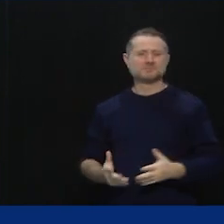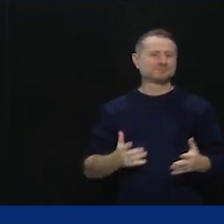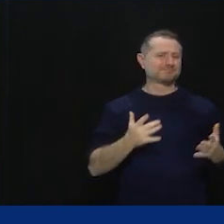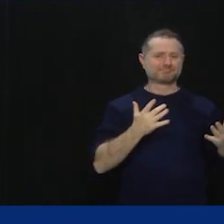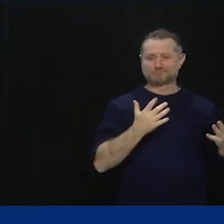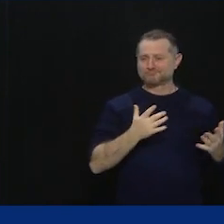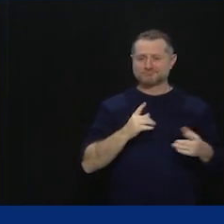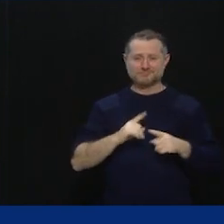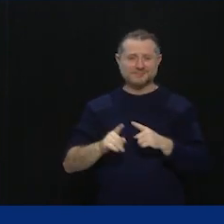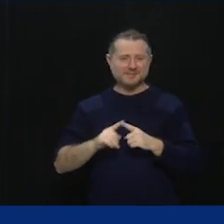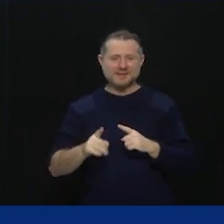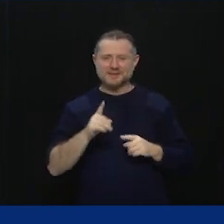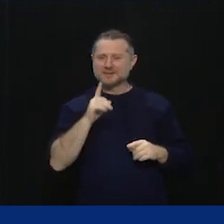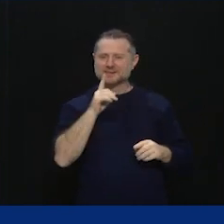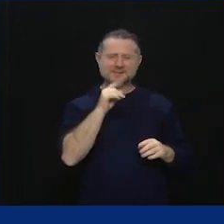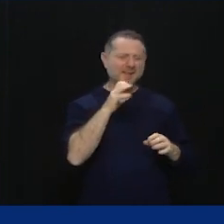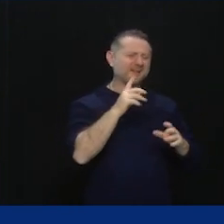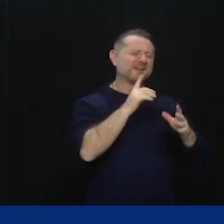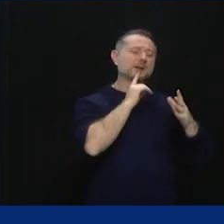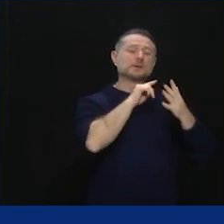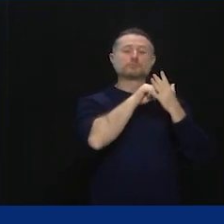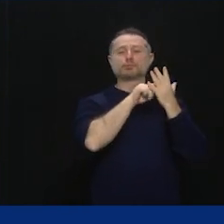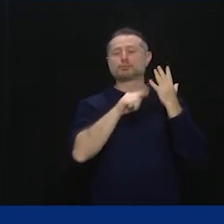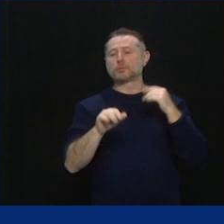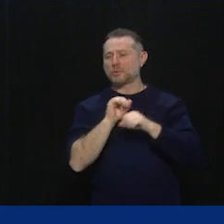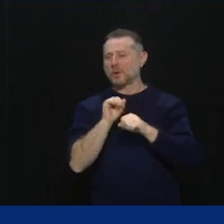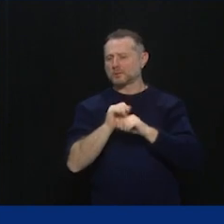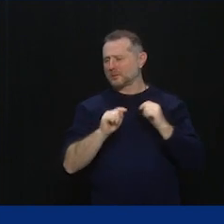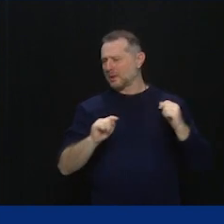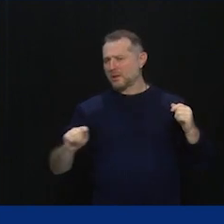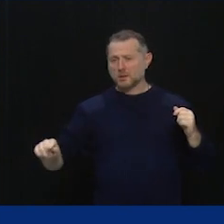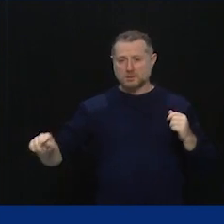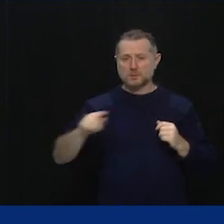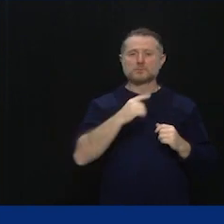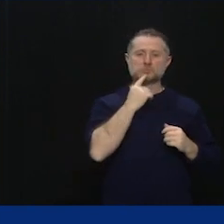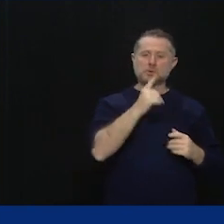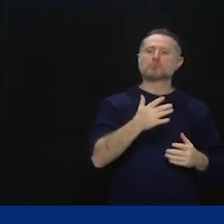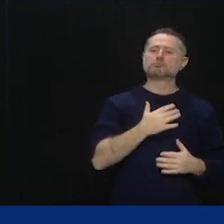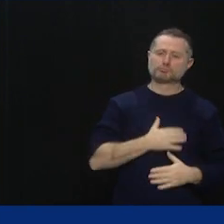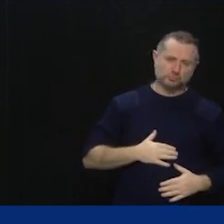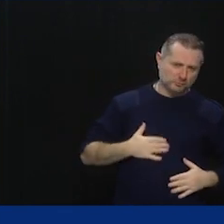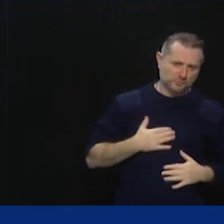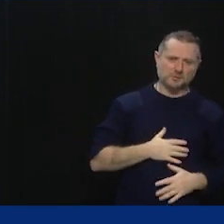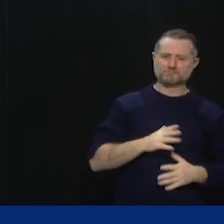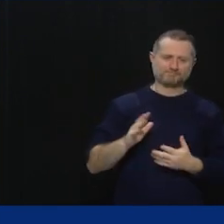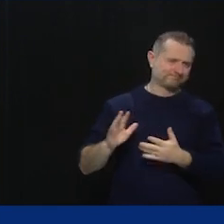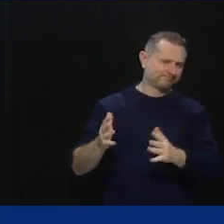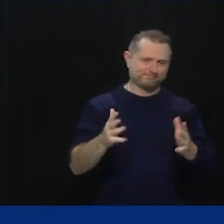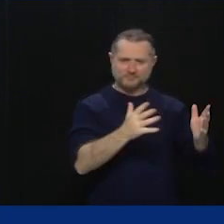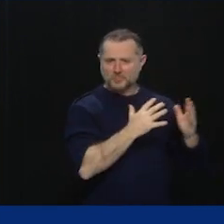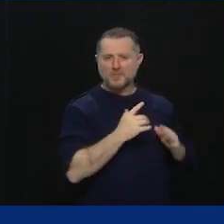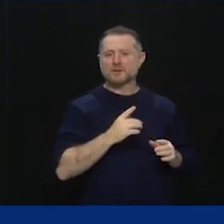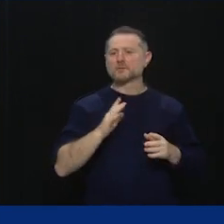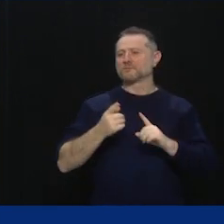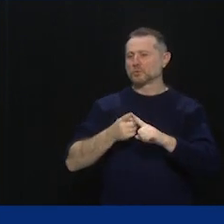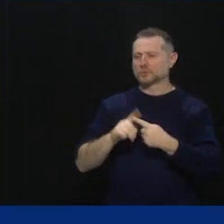bleed labor as well, and I want to thank you for all you've done. Let's give a huge round of applause to our friends in labor.